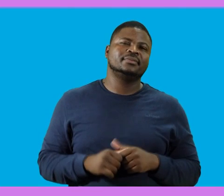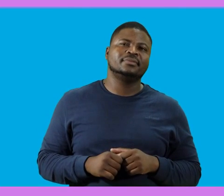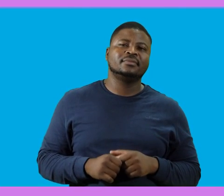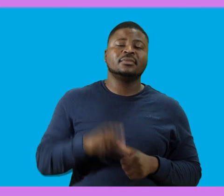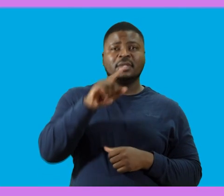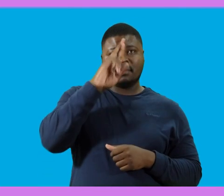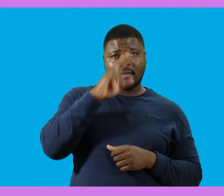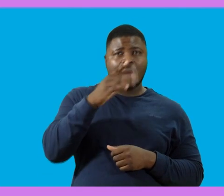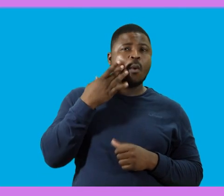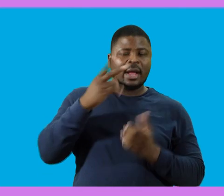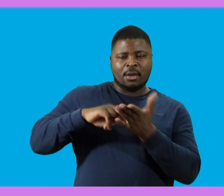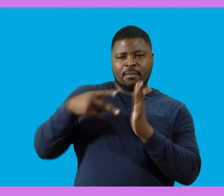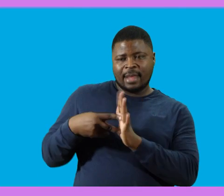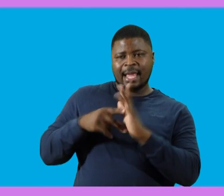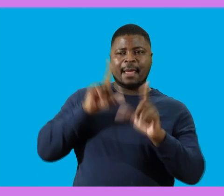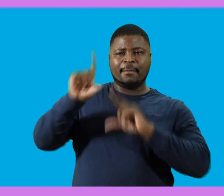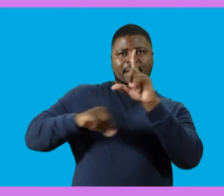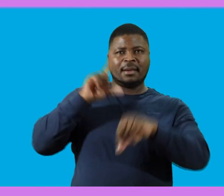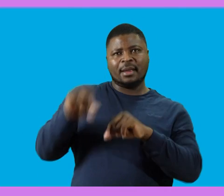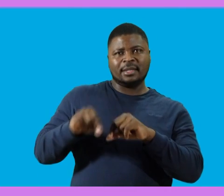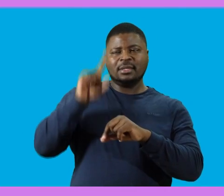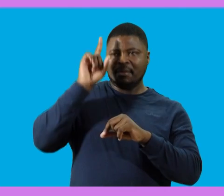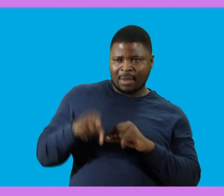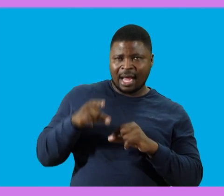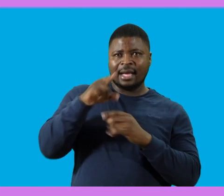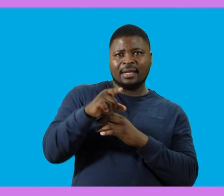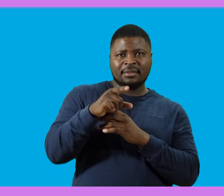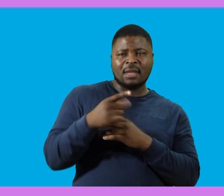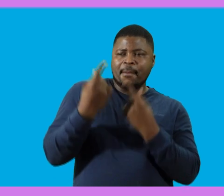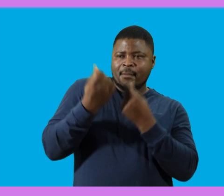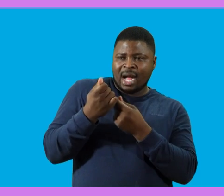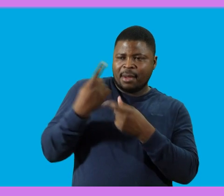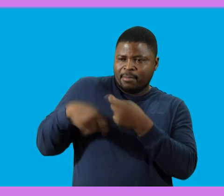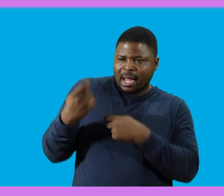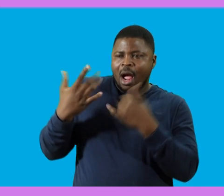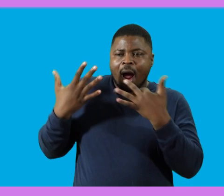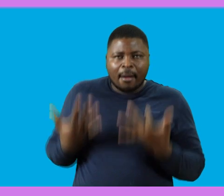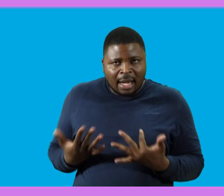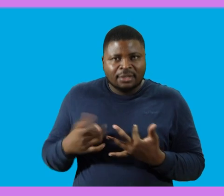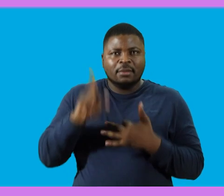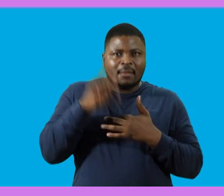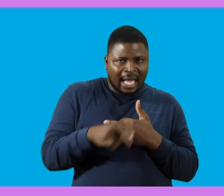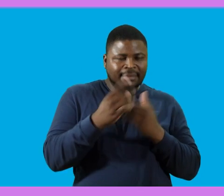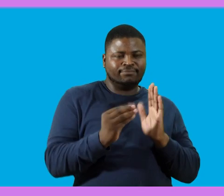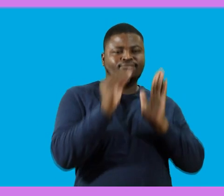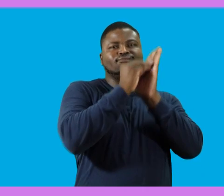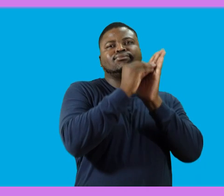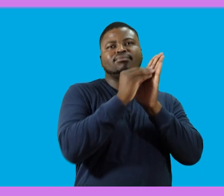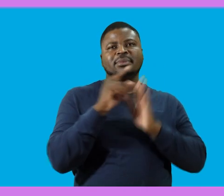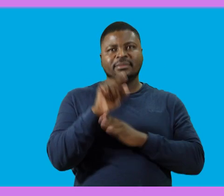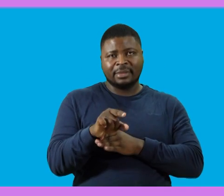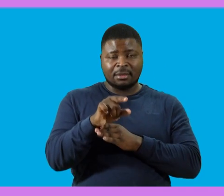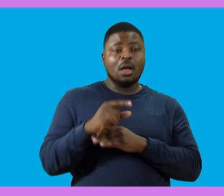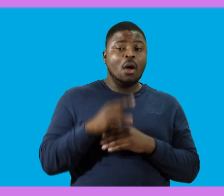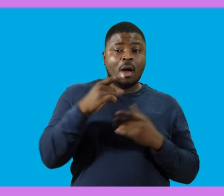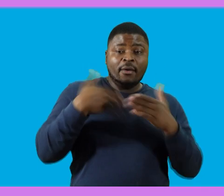is very important to first come up with the total amount that you are willing to spend. After you establish the amount that you